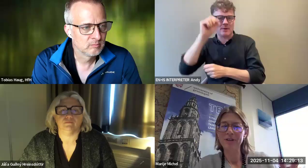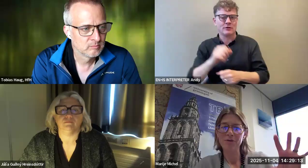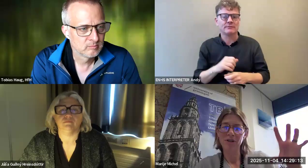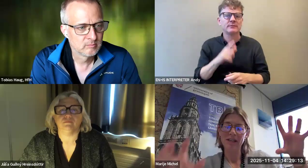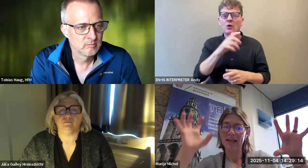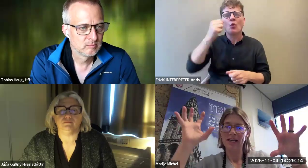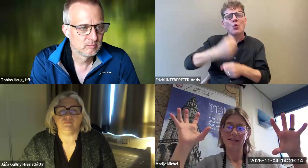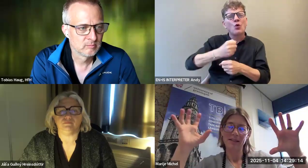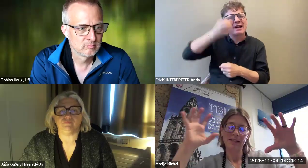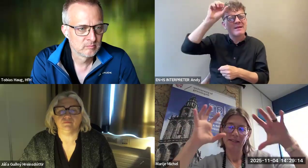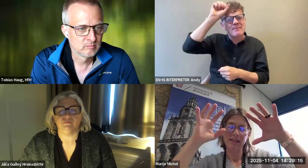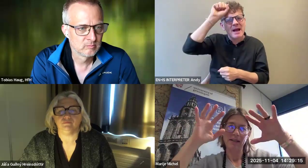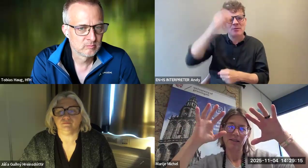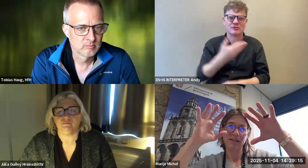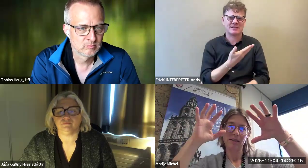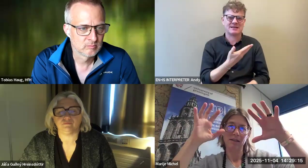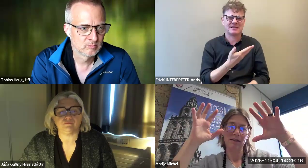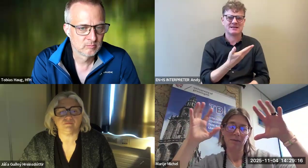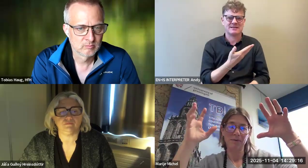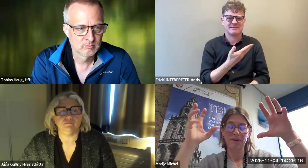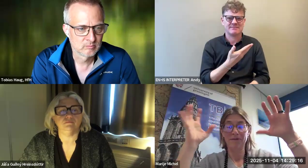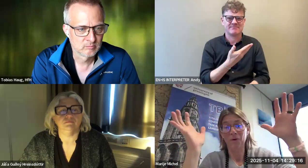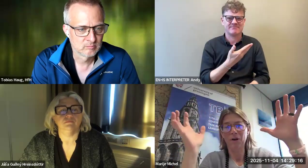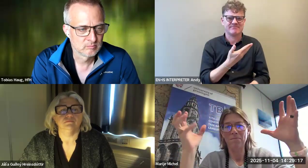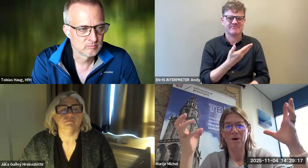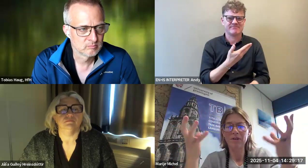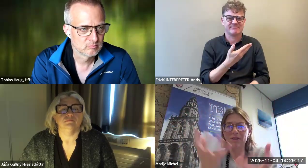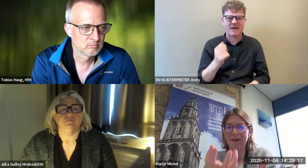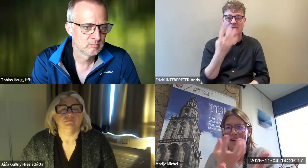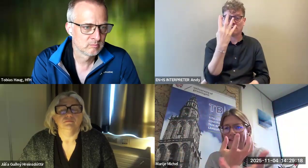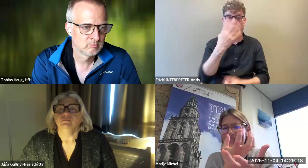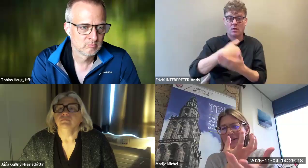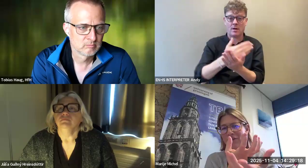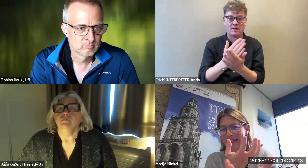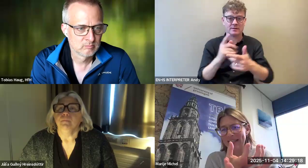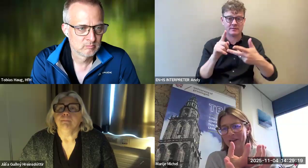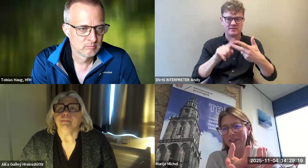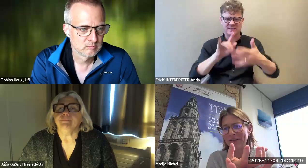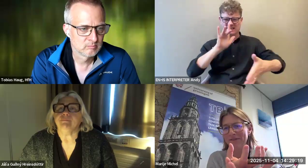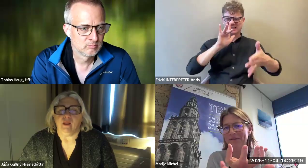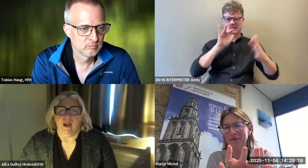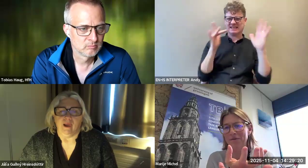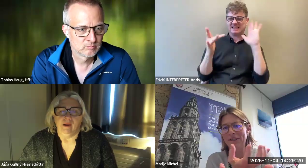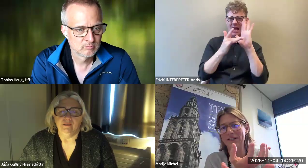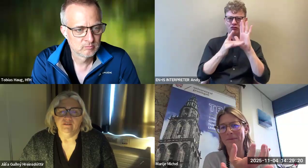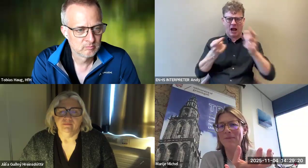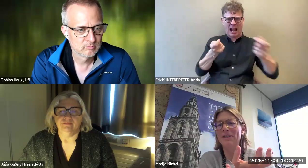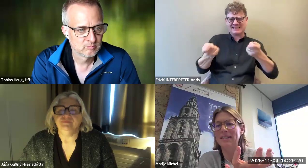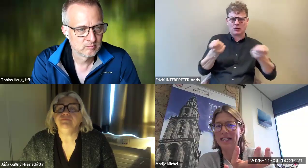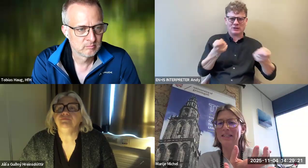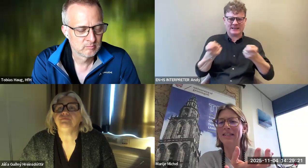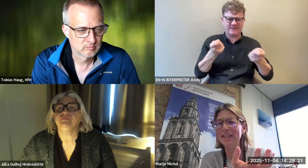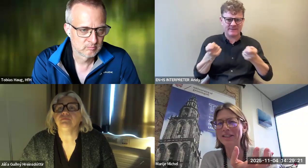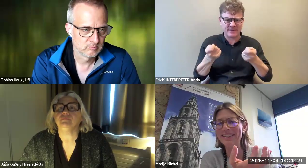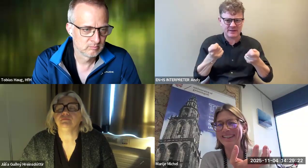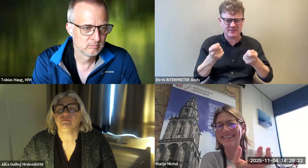Working memory usually is seen as something with 4 components. You have like the central executive, so the people